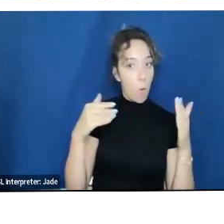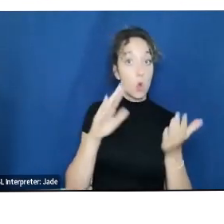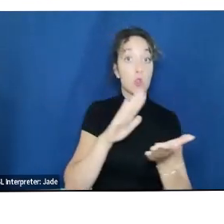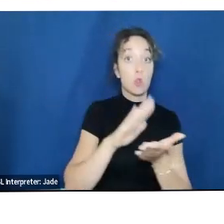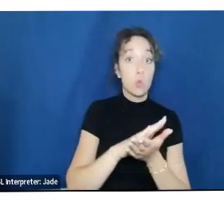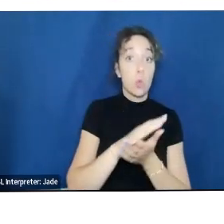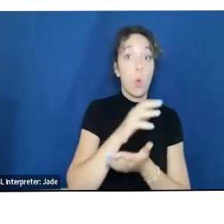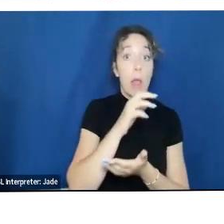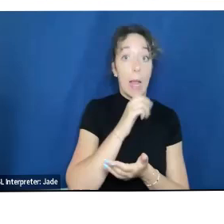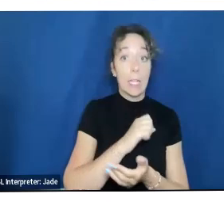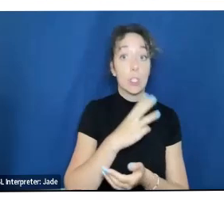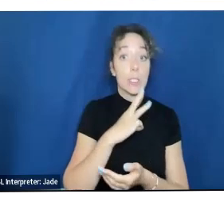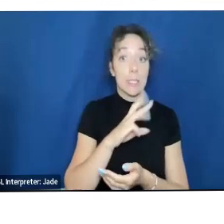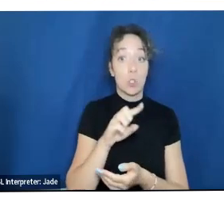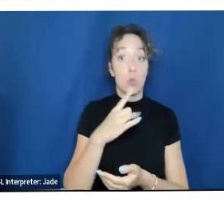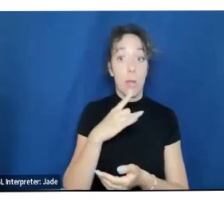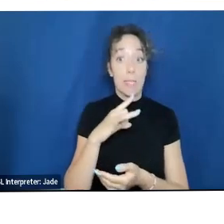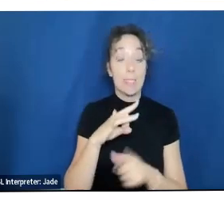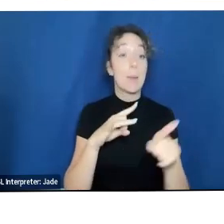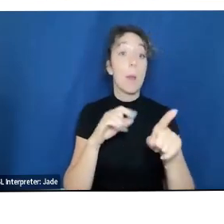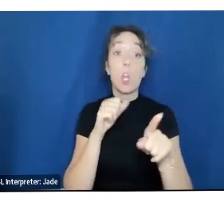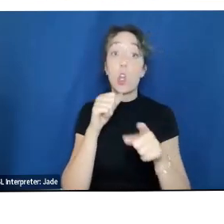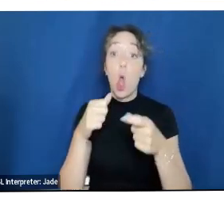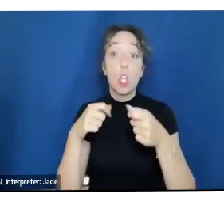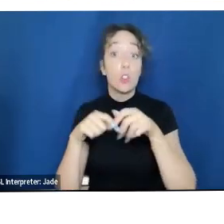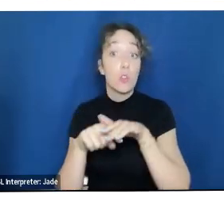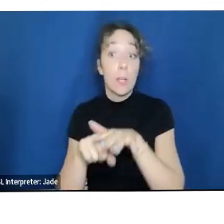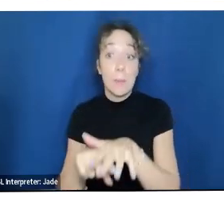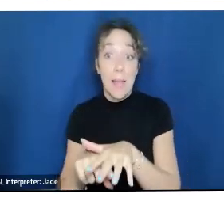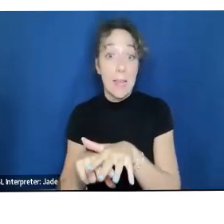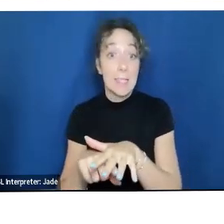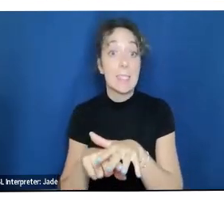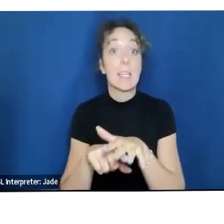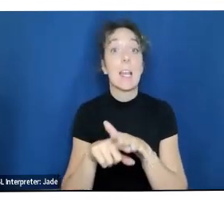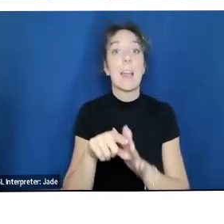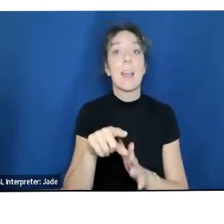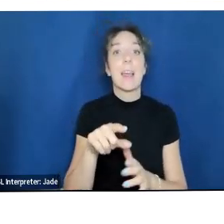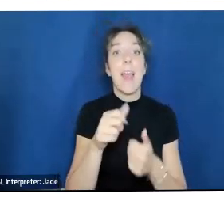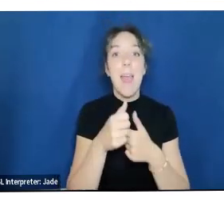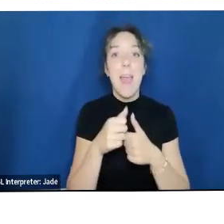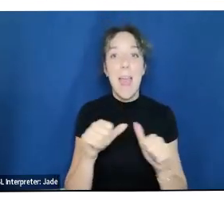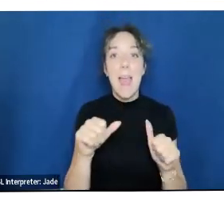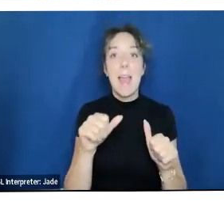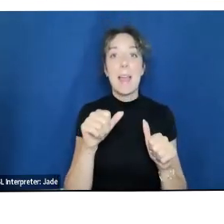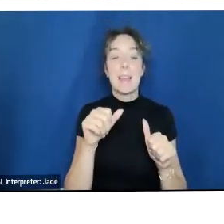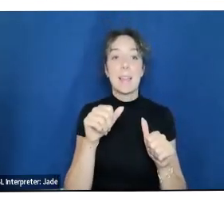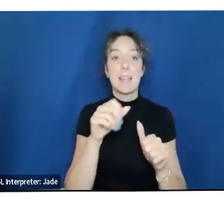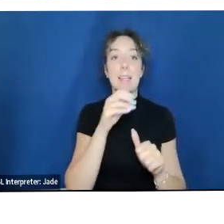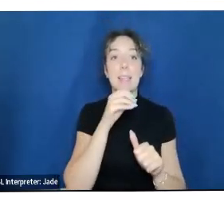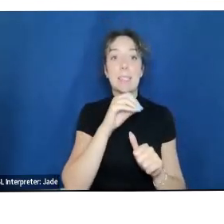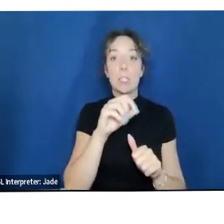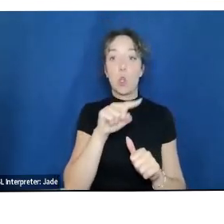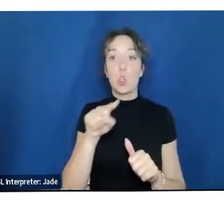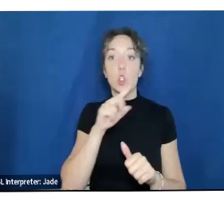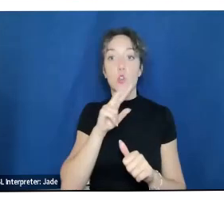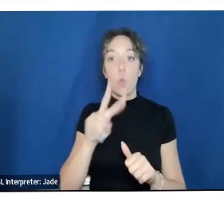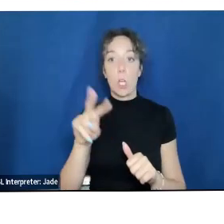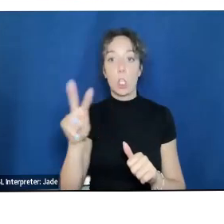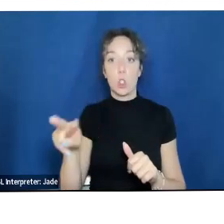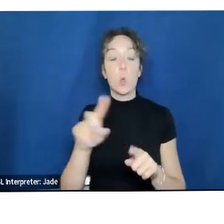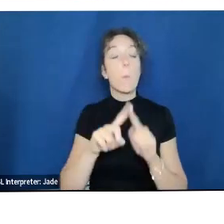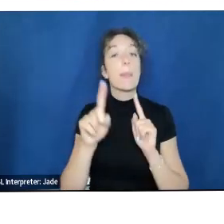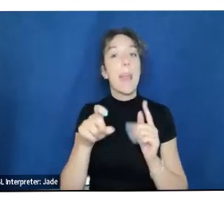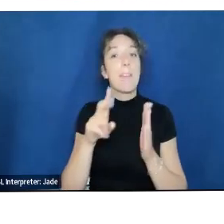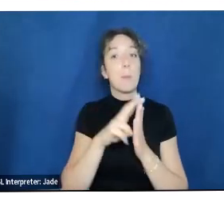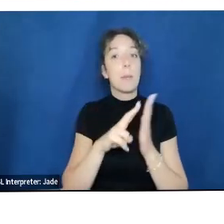18. Non-streamlined kids are any kids 0 to 22, but they have to be enrolled in a